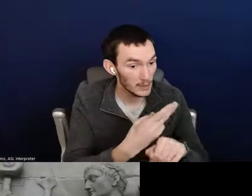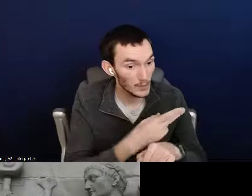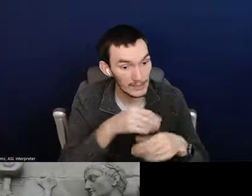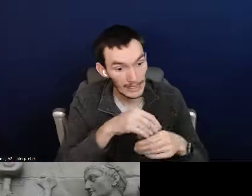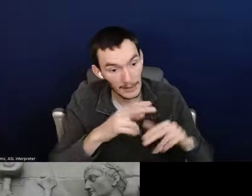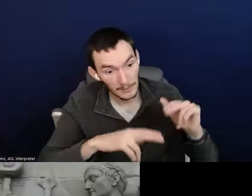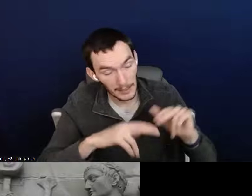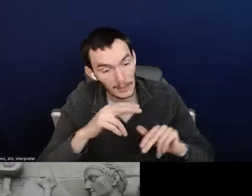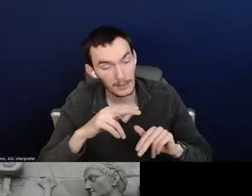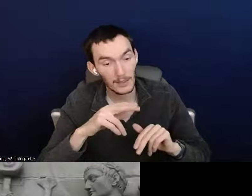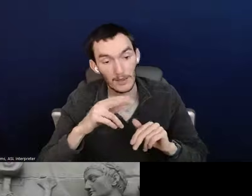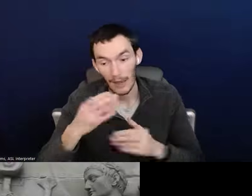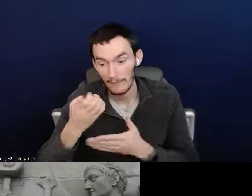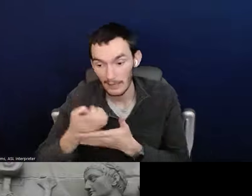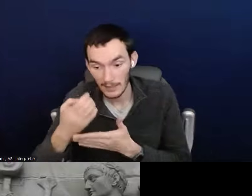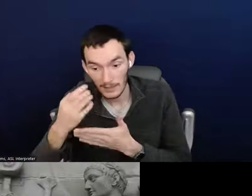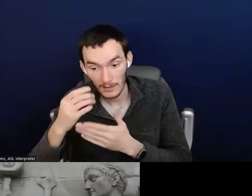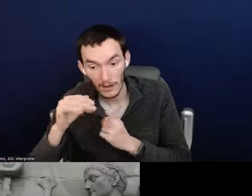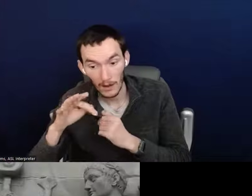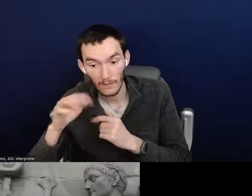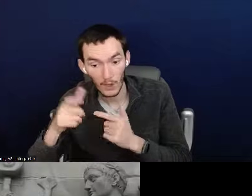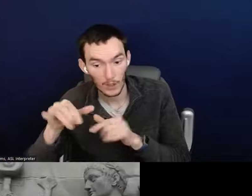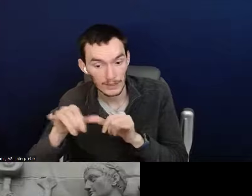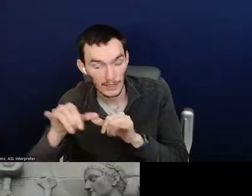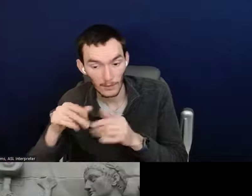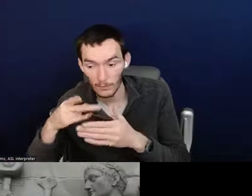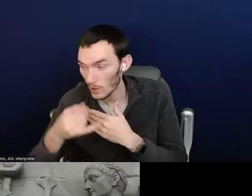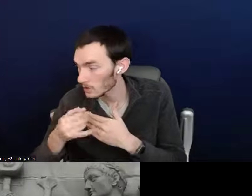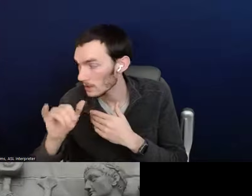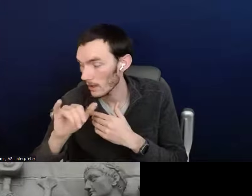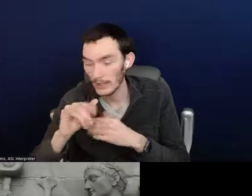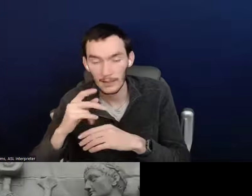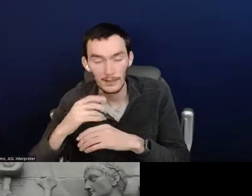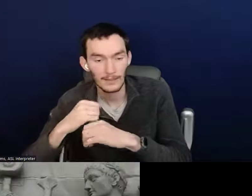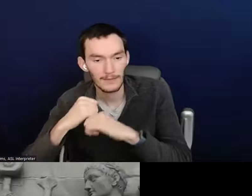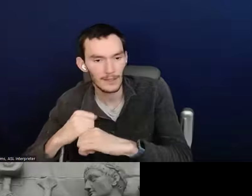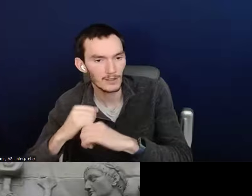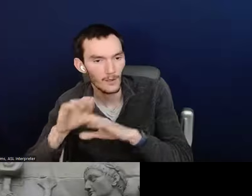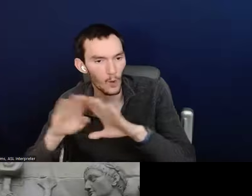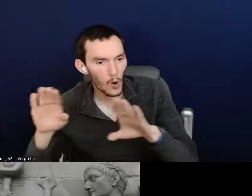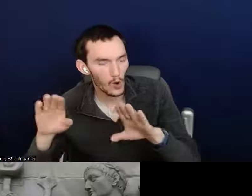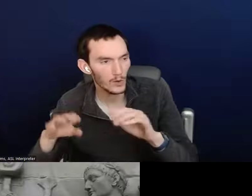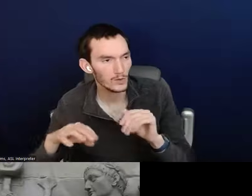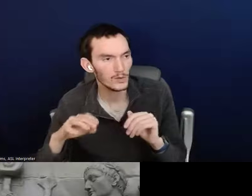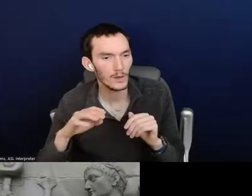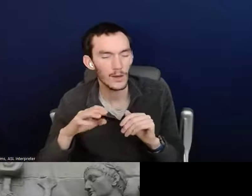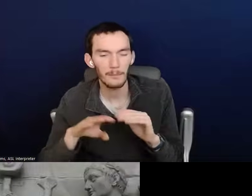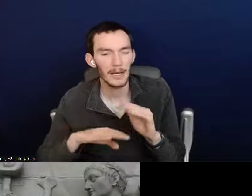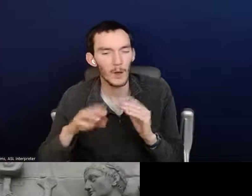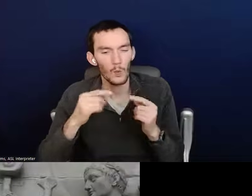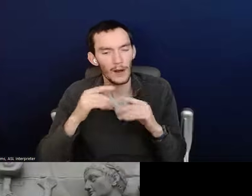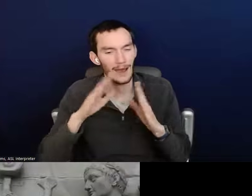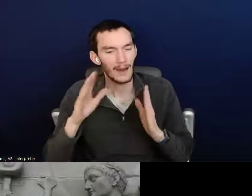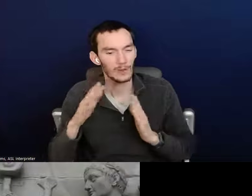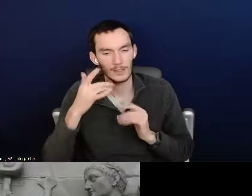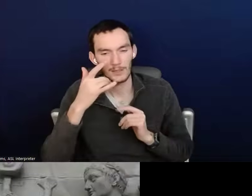buildings? Is there evidence for large scale projects like defensive walls? Basically, what does the housing